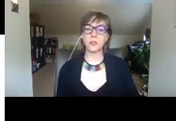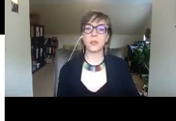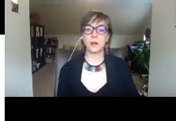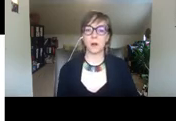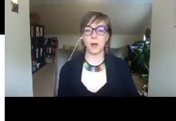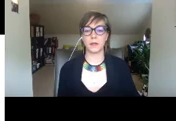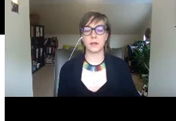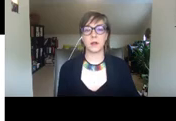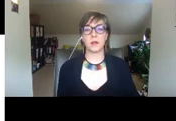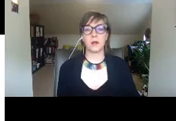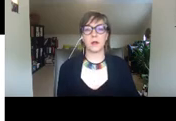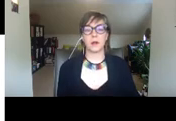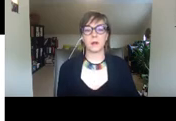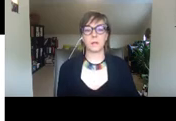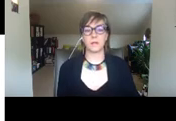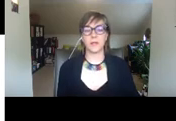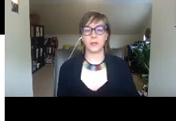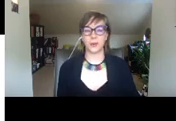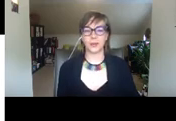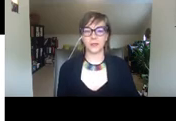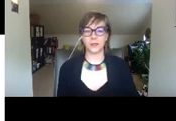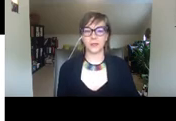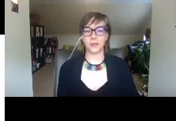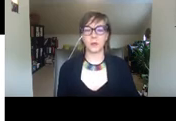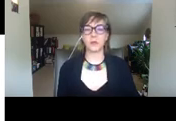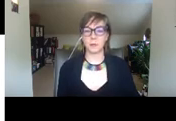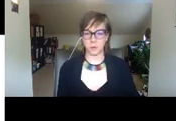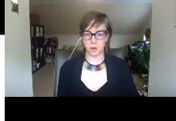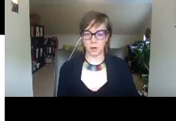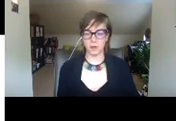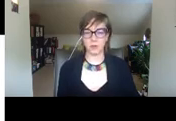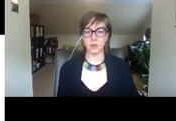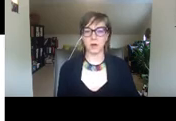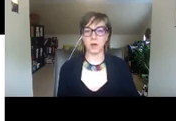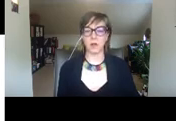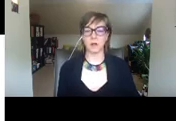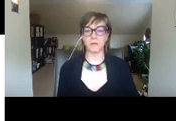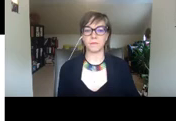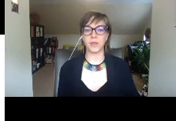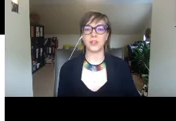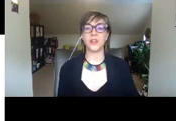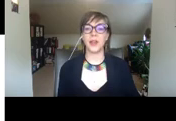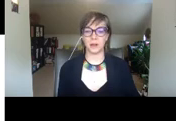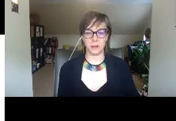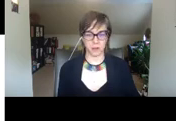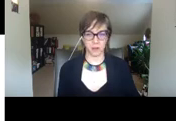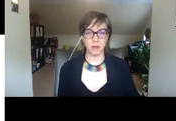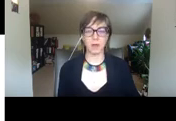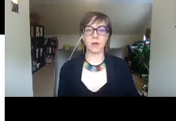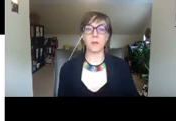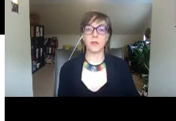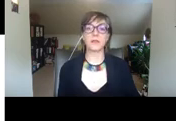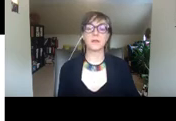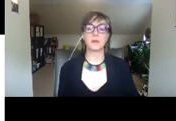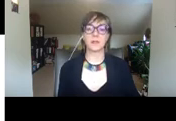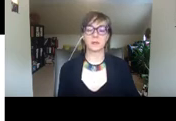it's certainly not, as far as most people talk about it, is certainly not a genetic thing.